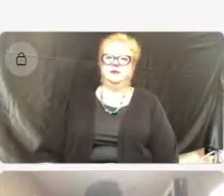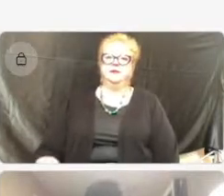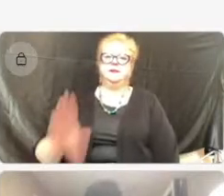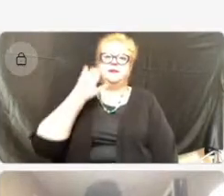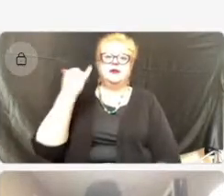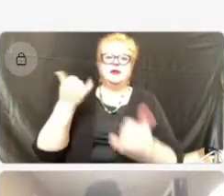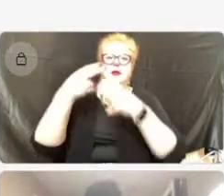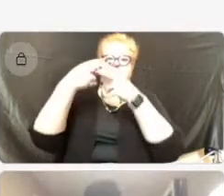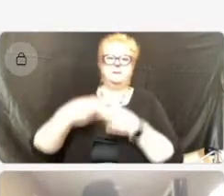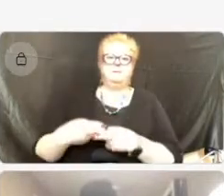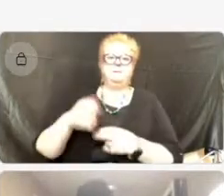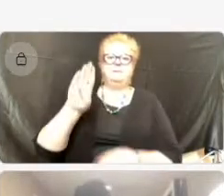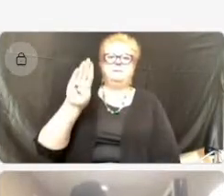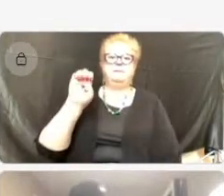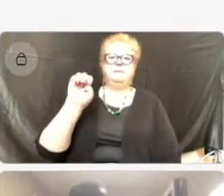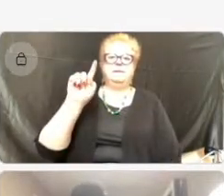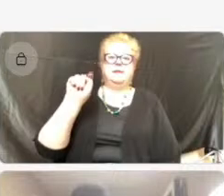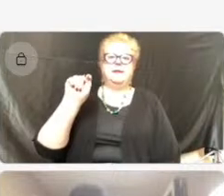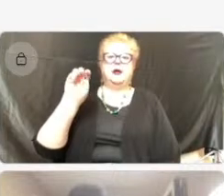Bedden? Here.